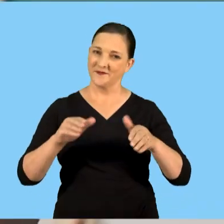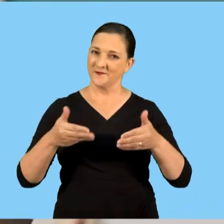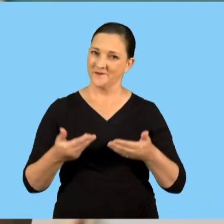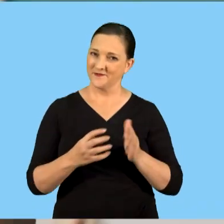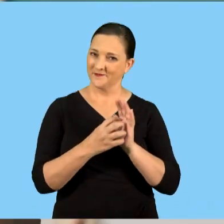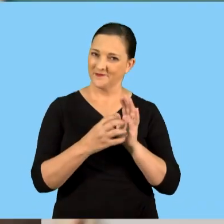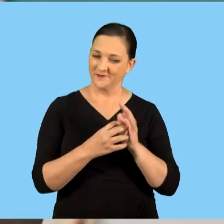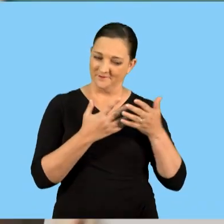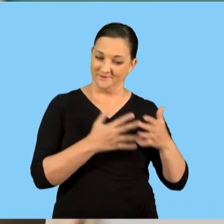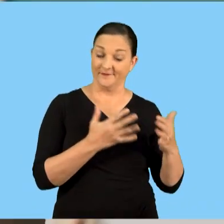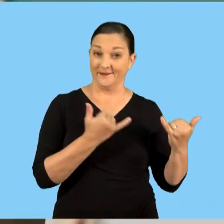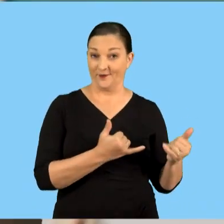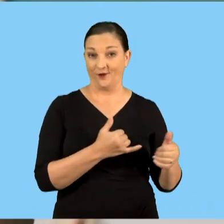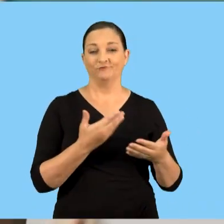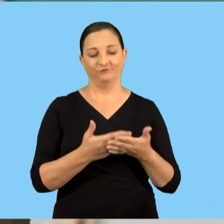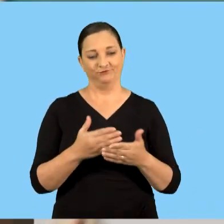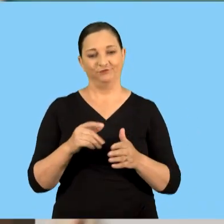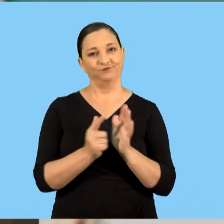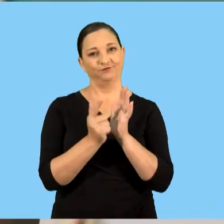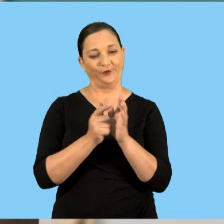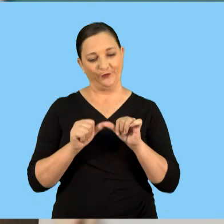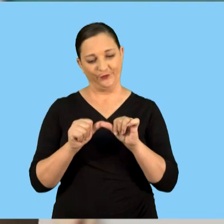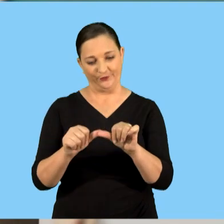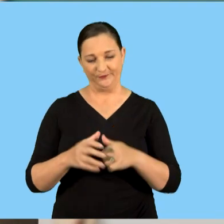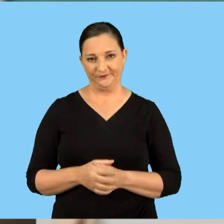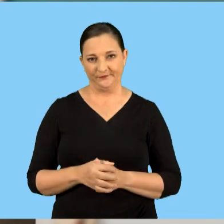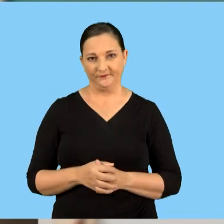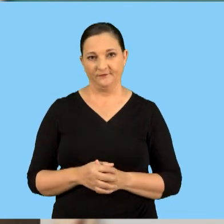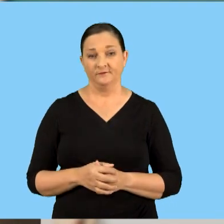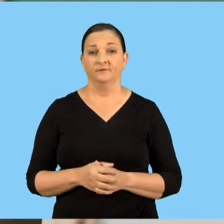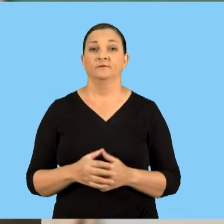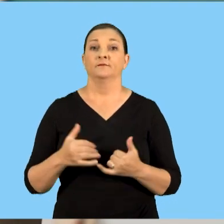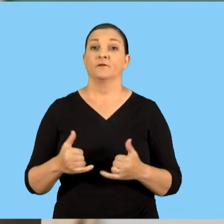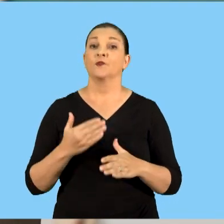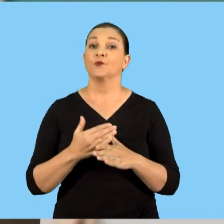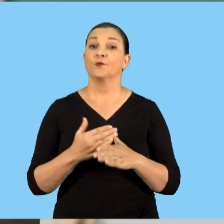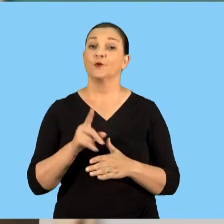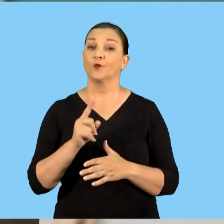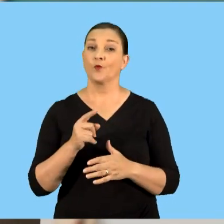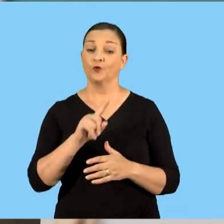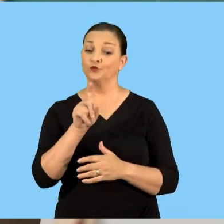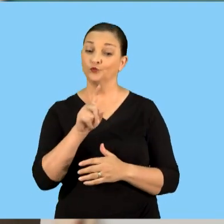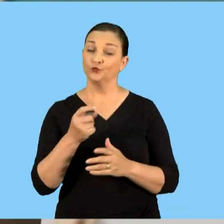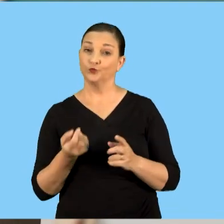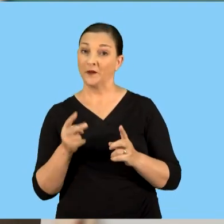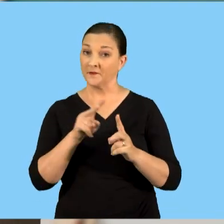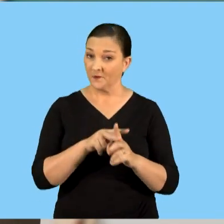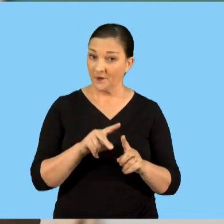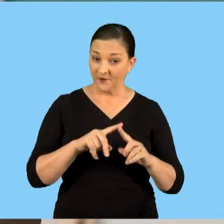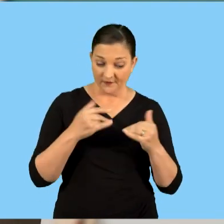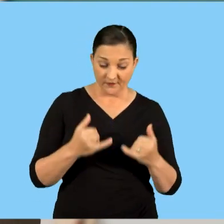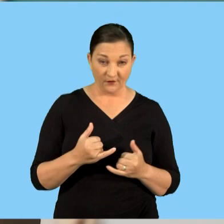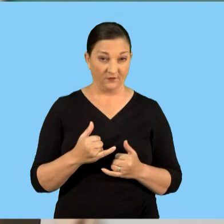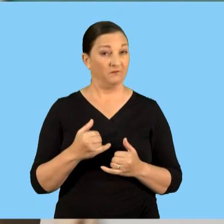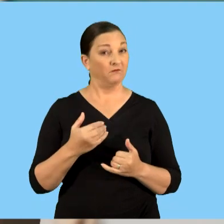Welcome back from the ad break, and let's continue with our lesson. Remember, we are working with the application questions, which means